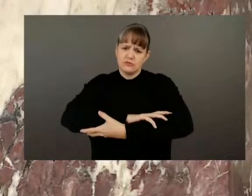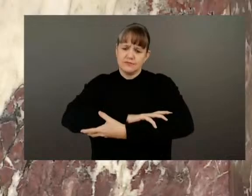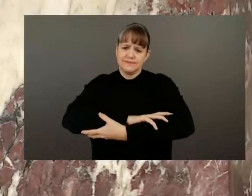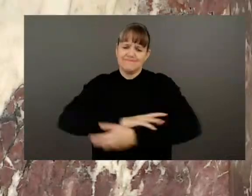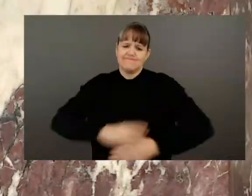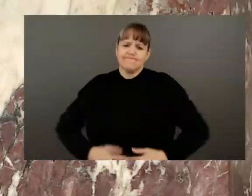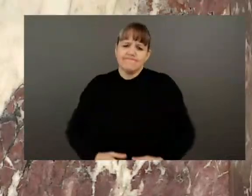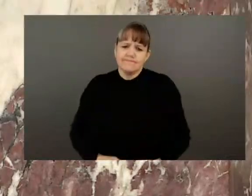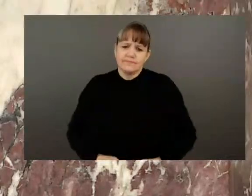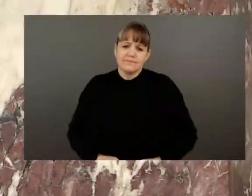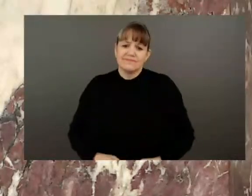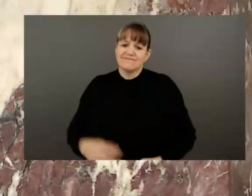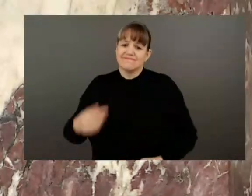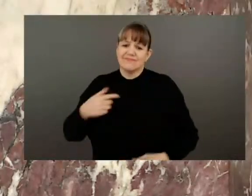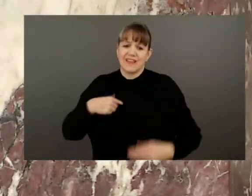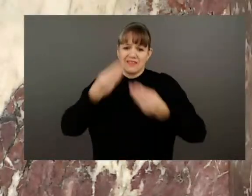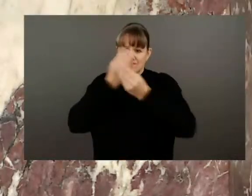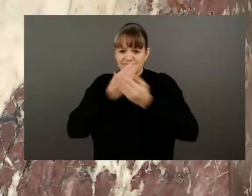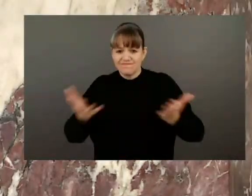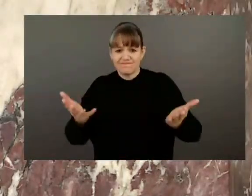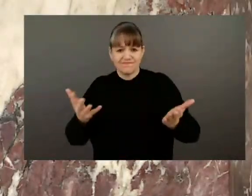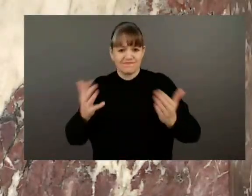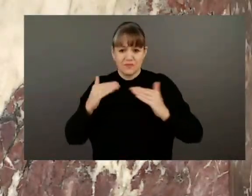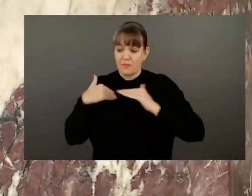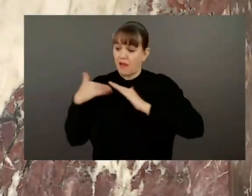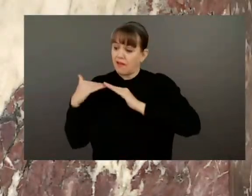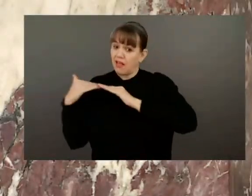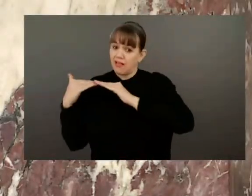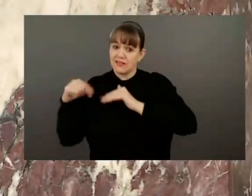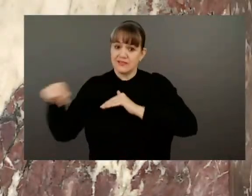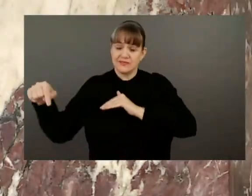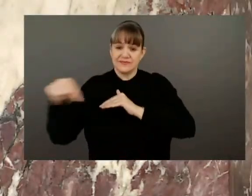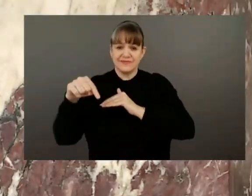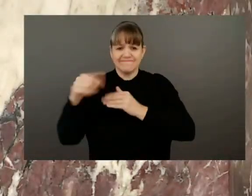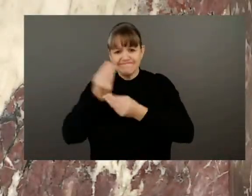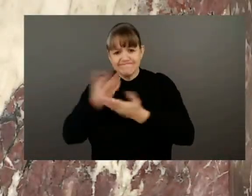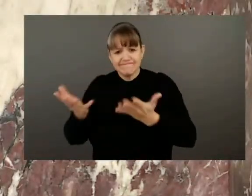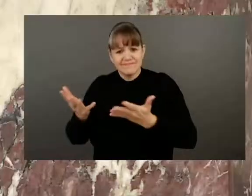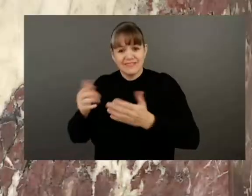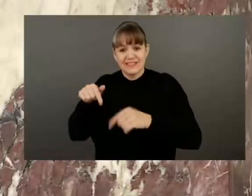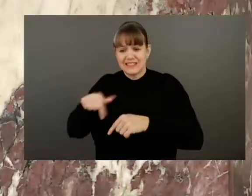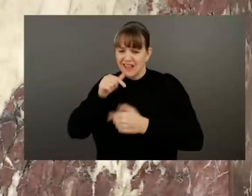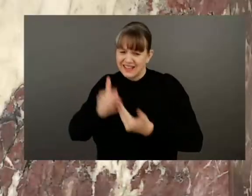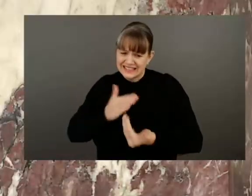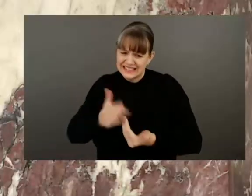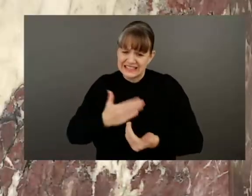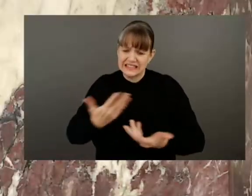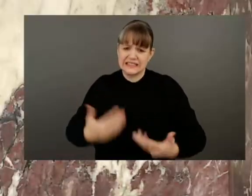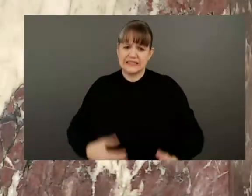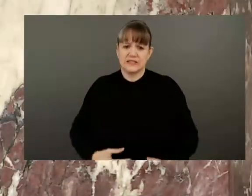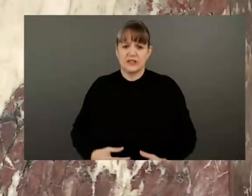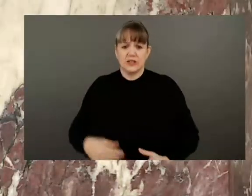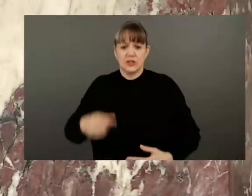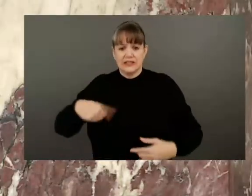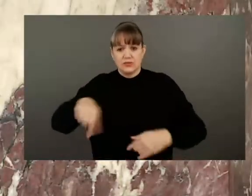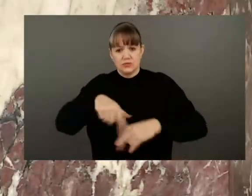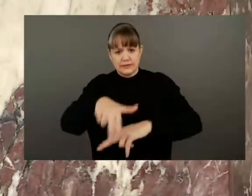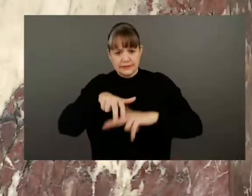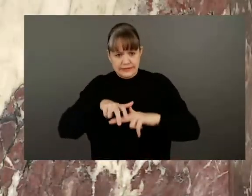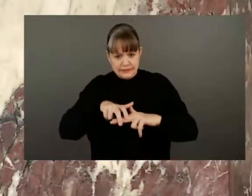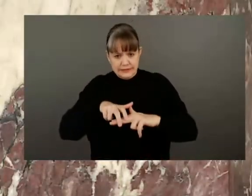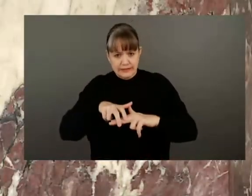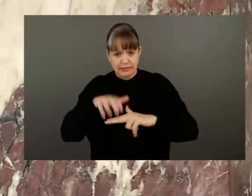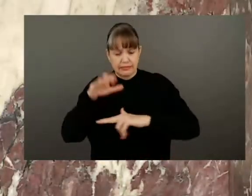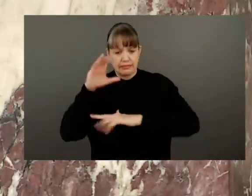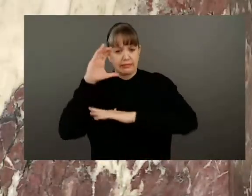this is not going to be easy. We need to sit, listen, and feel this, no matter how